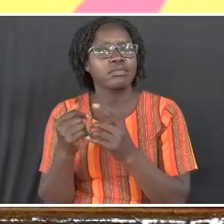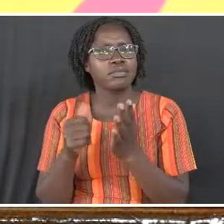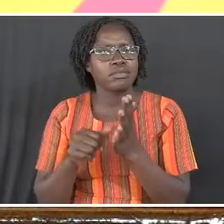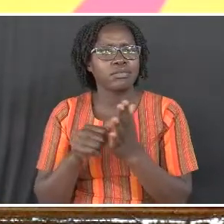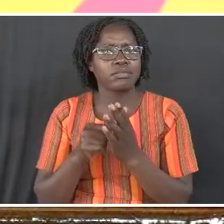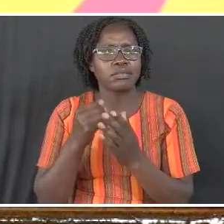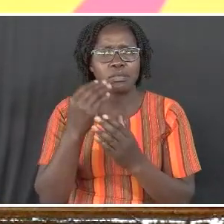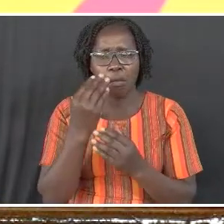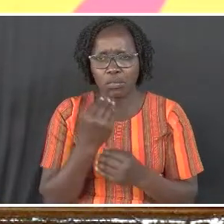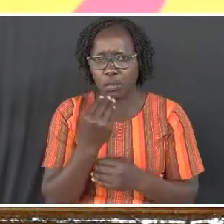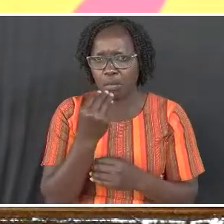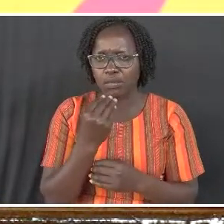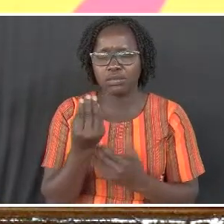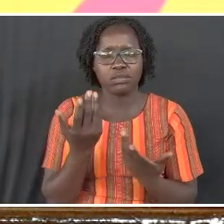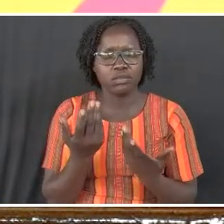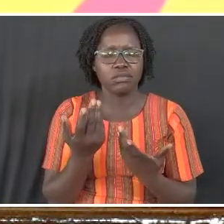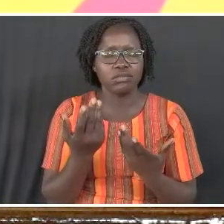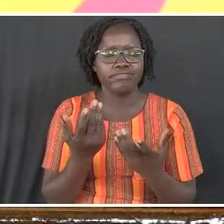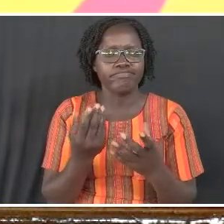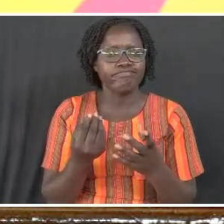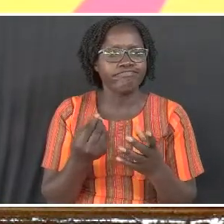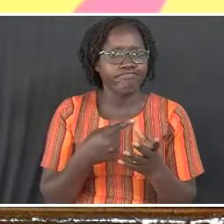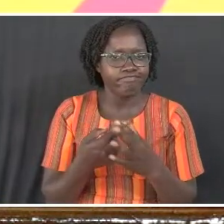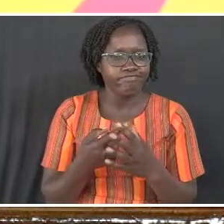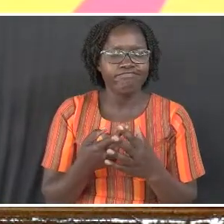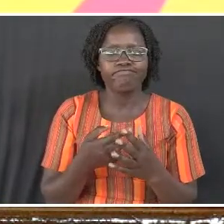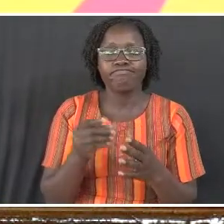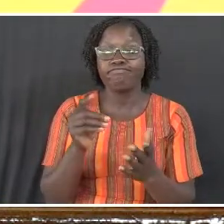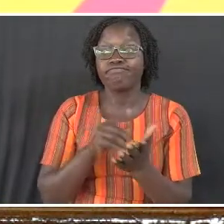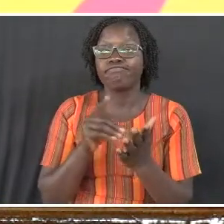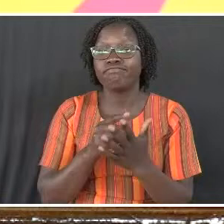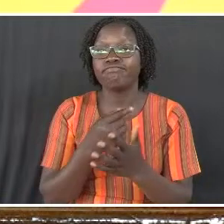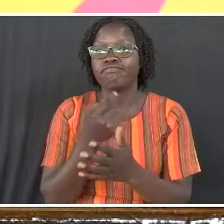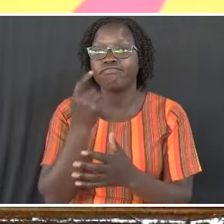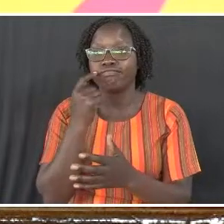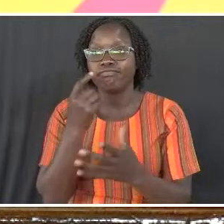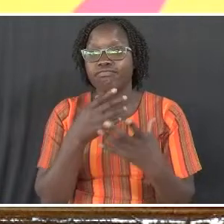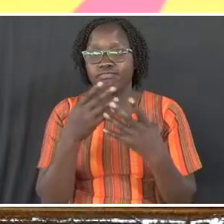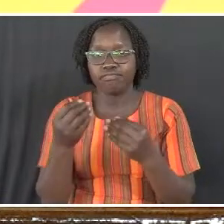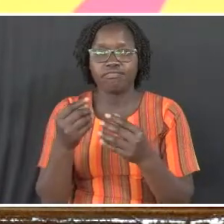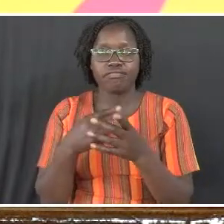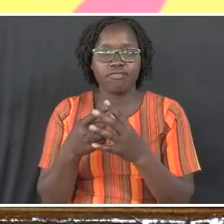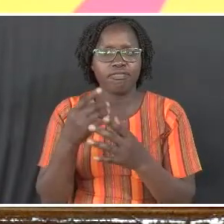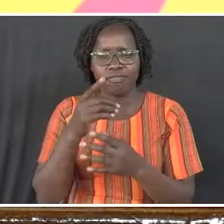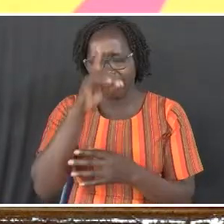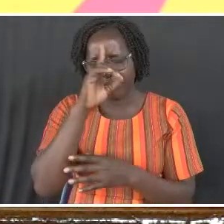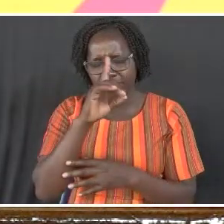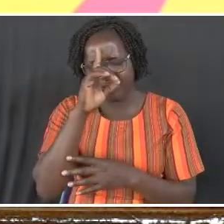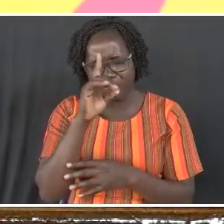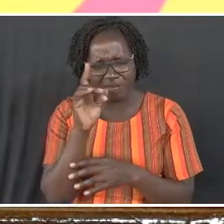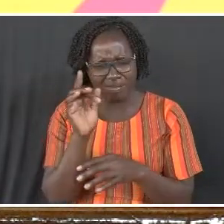chewing, it's good you also see a dentist. And then also if you have extreme